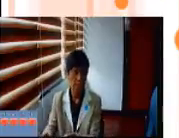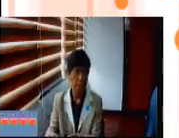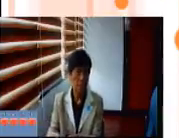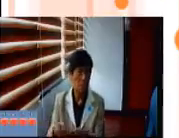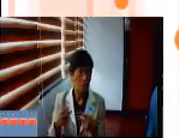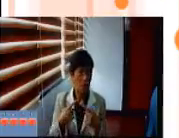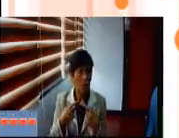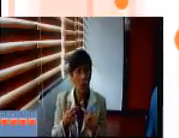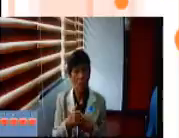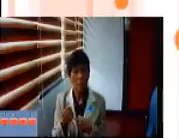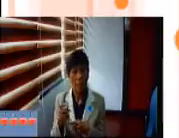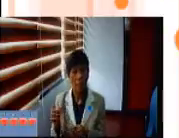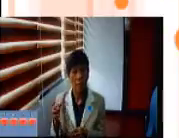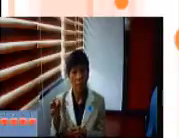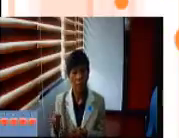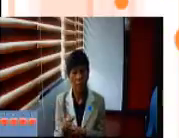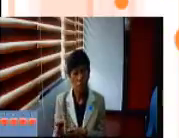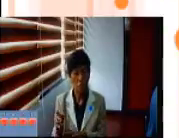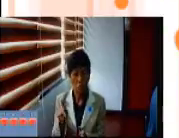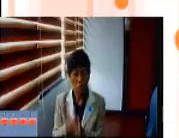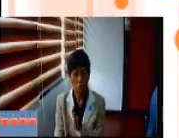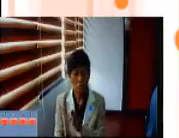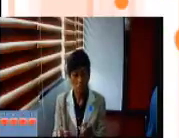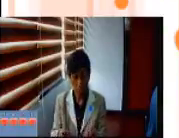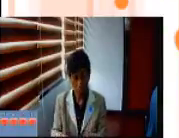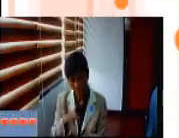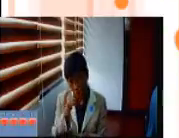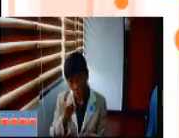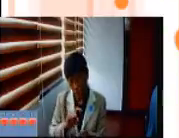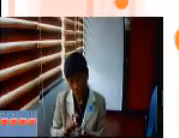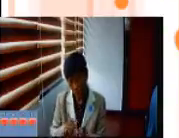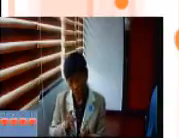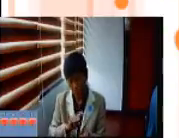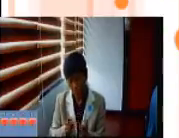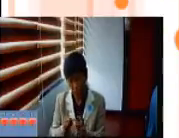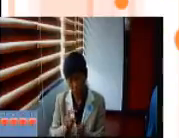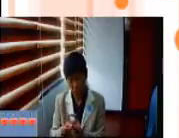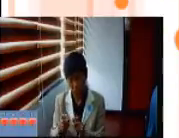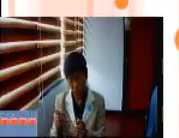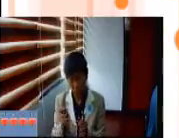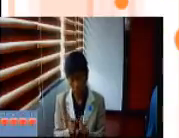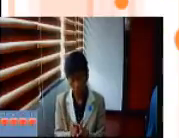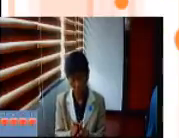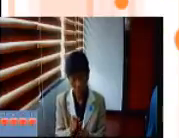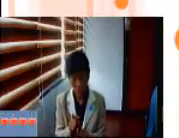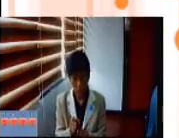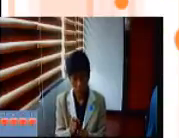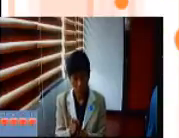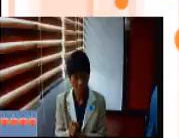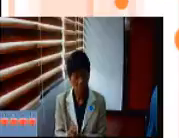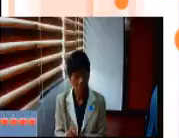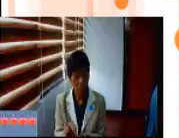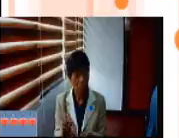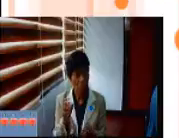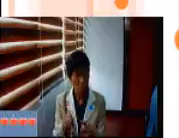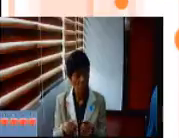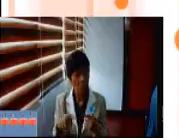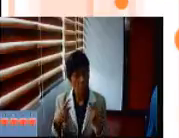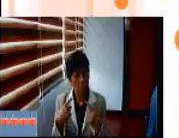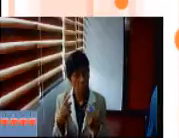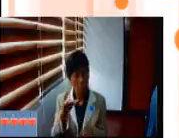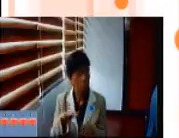fish kills that will happen because of changing temperatures. And then, of course, there's lesser